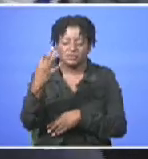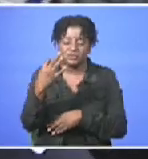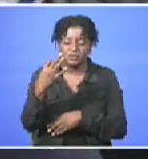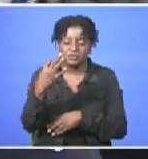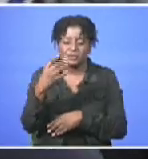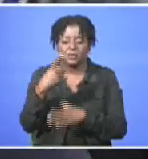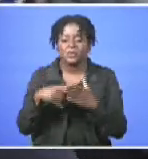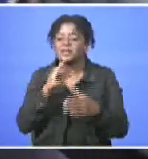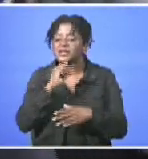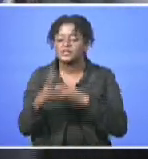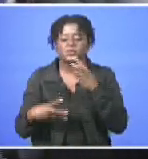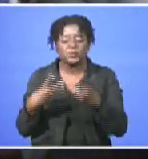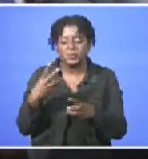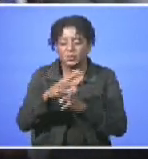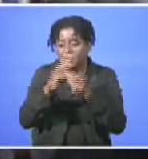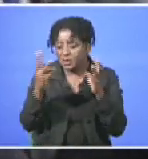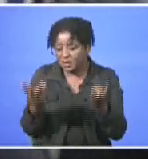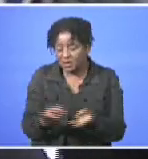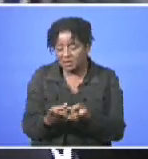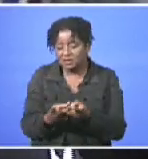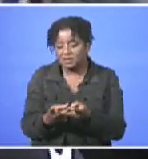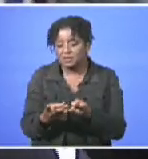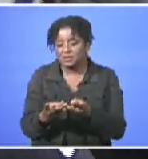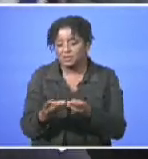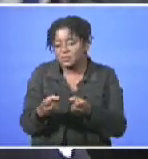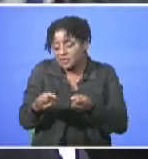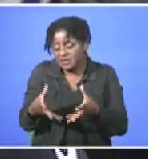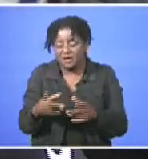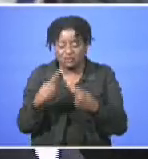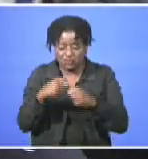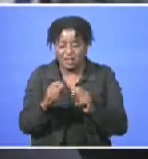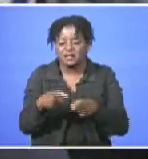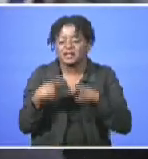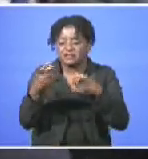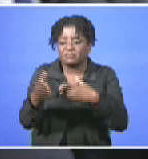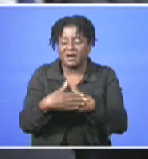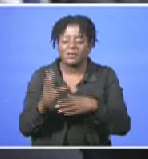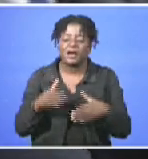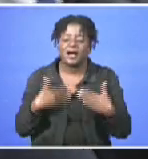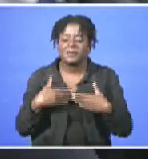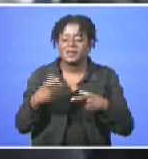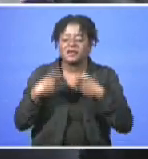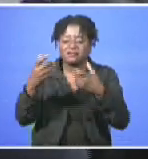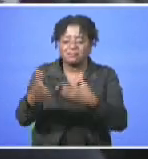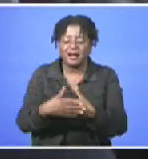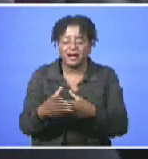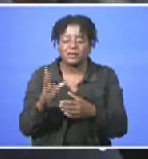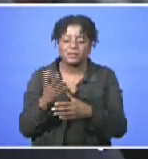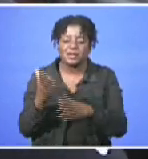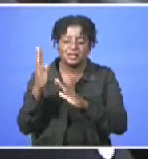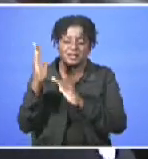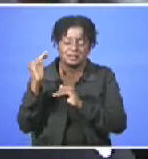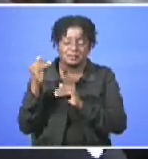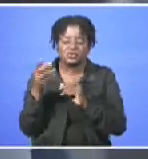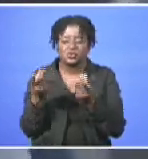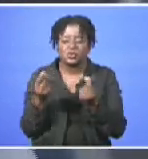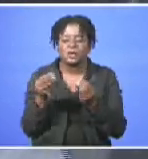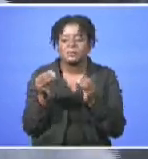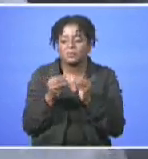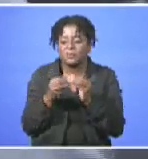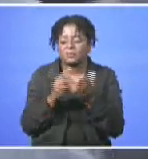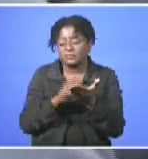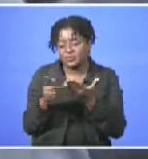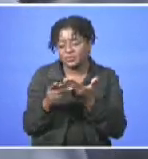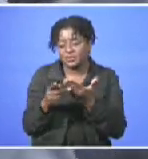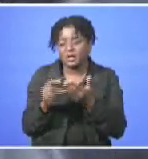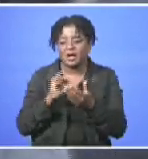give back today? So we were happy to partner with them, giving back to the Bain and Grantstown area, and we look forward to doing more initiatives with them. I just want to